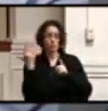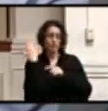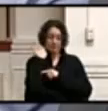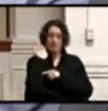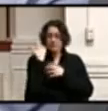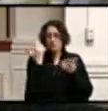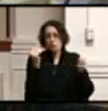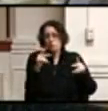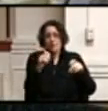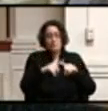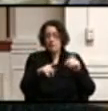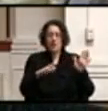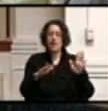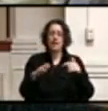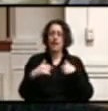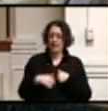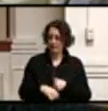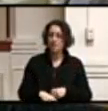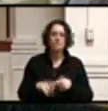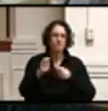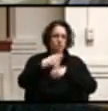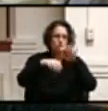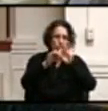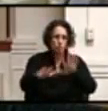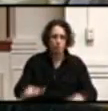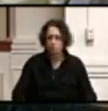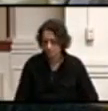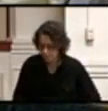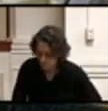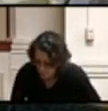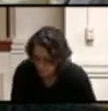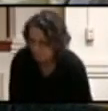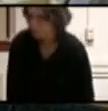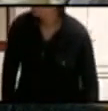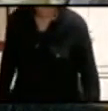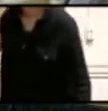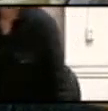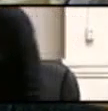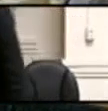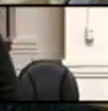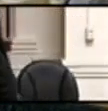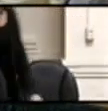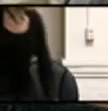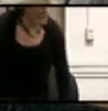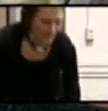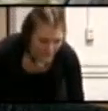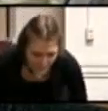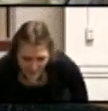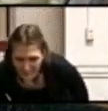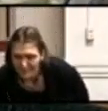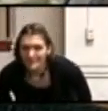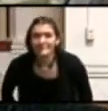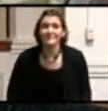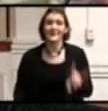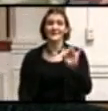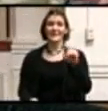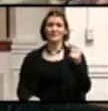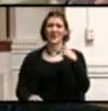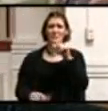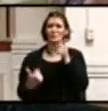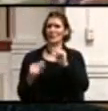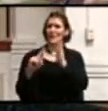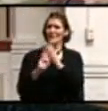going to articulate my position. Last year, one of the steps that we decided to take in order to ensure